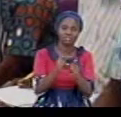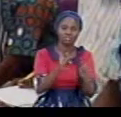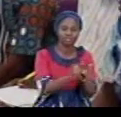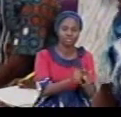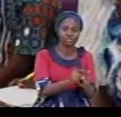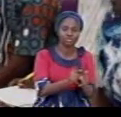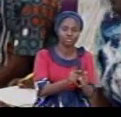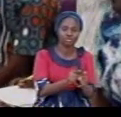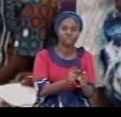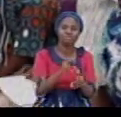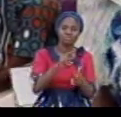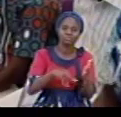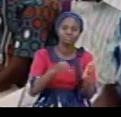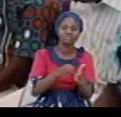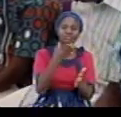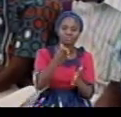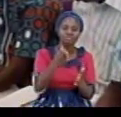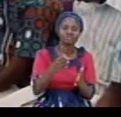Tell me,